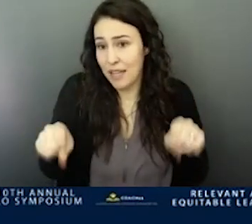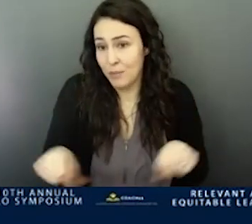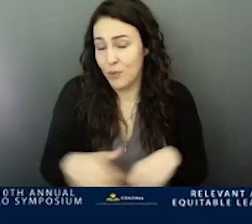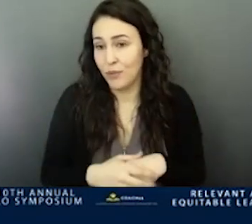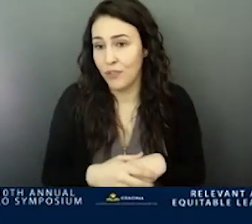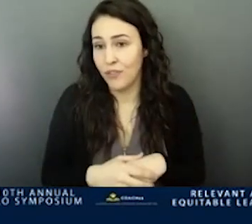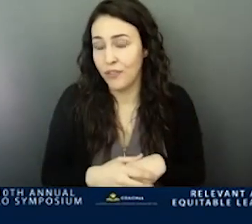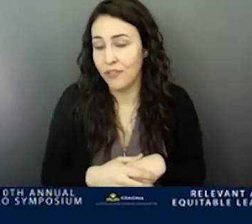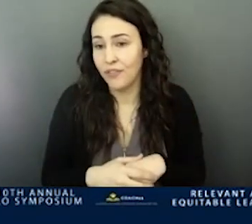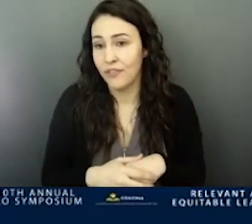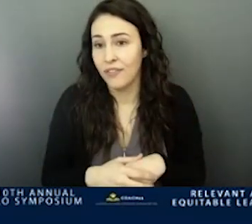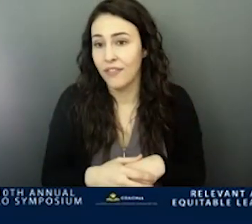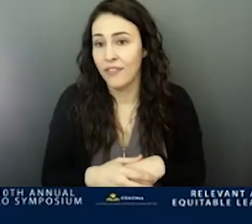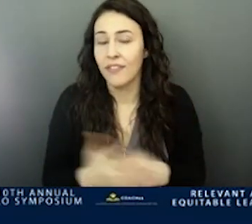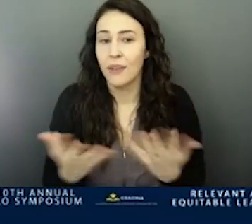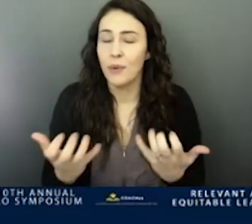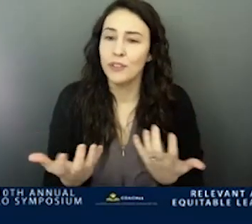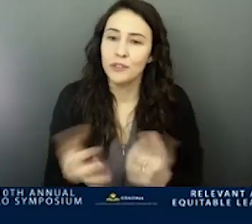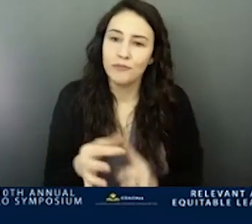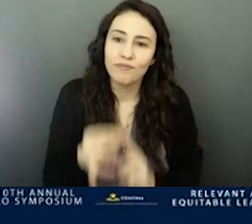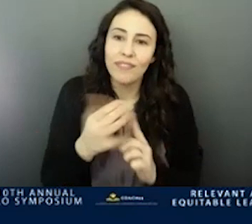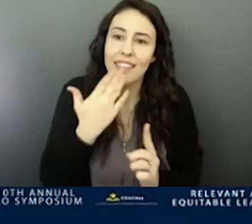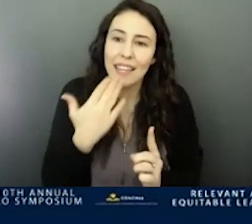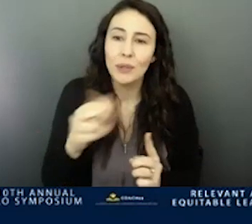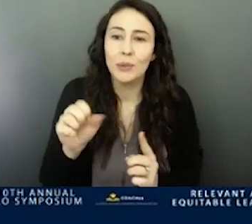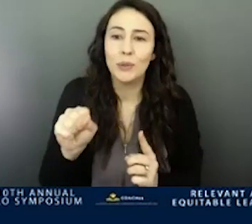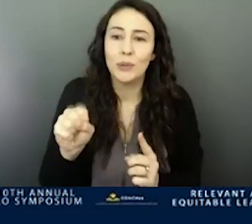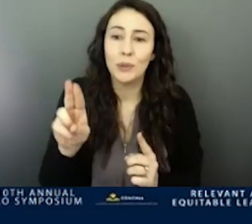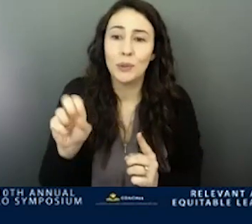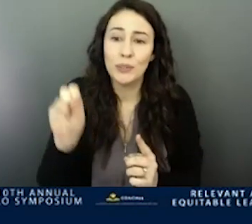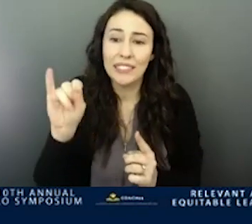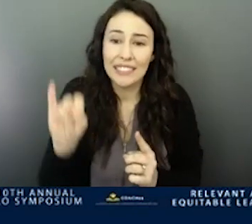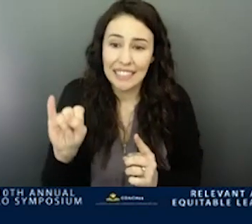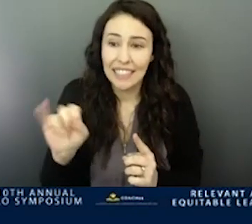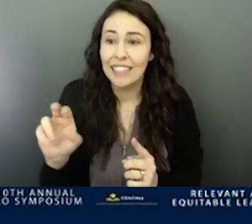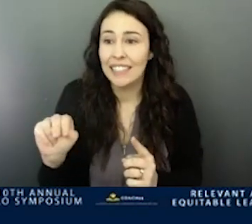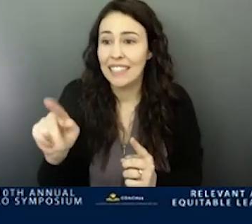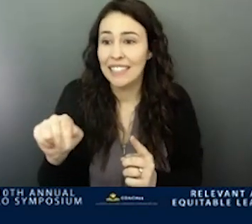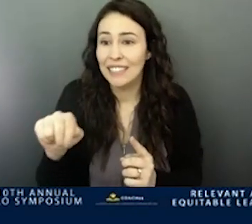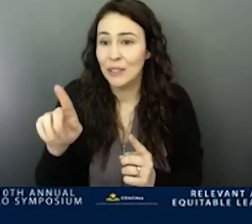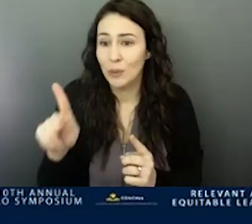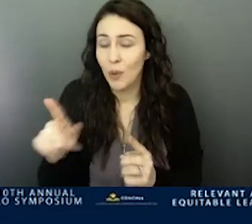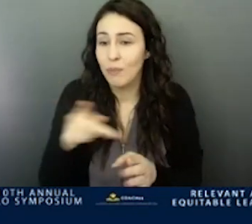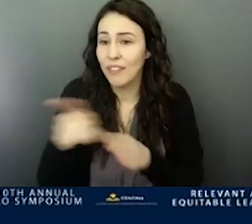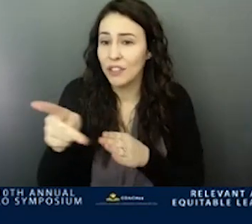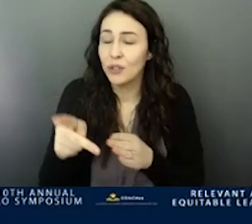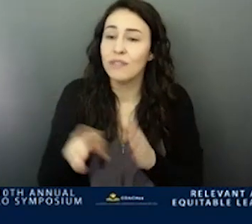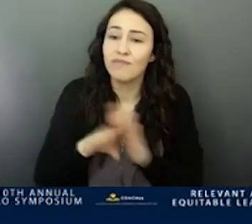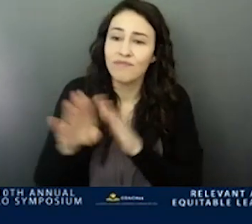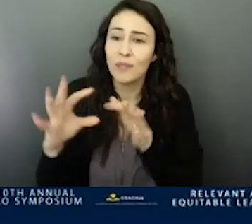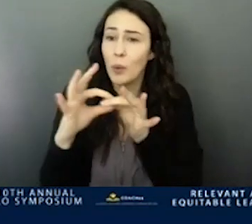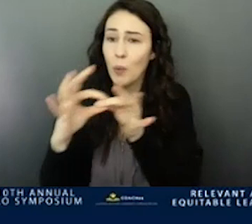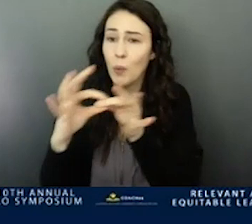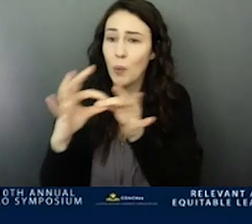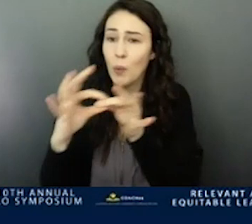send kind of a special thank you to Susie Nitzel, our professional development coordinator. Susie's really a rock star when it comes